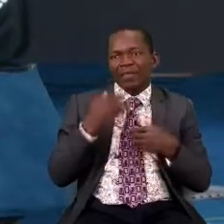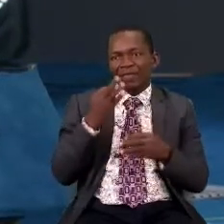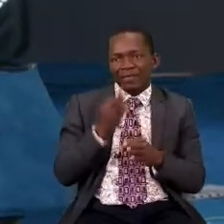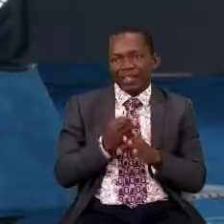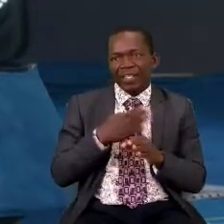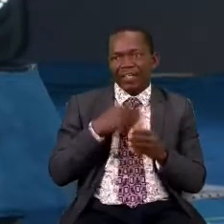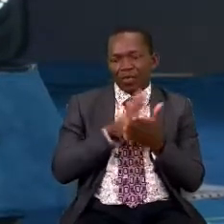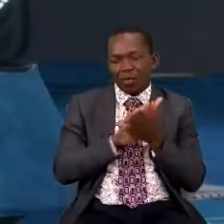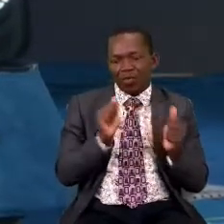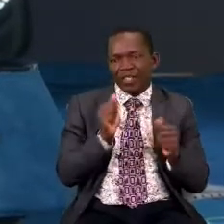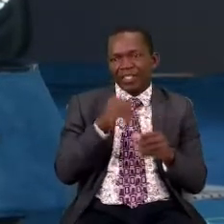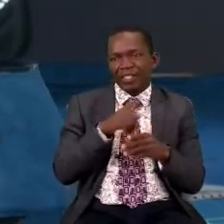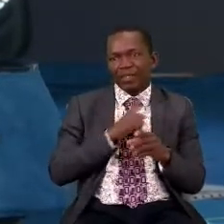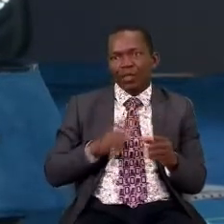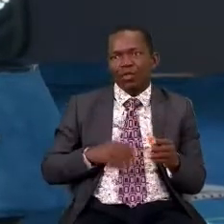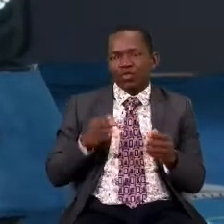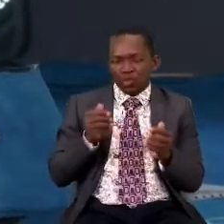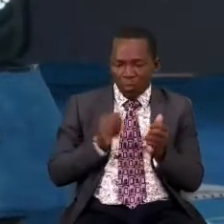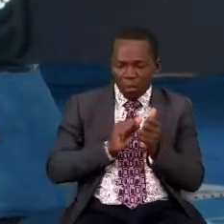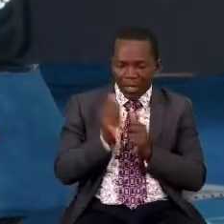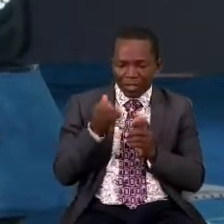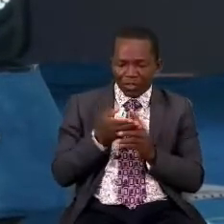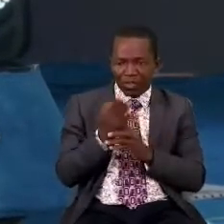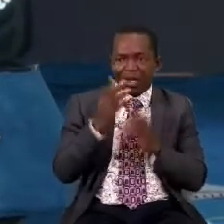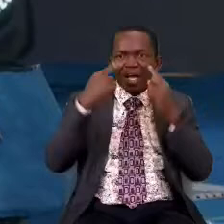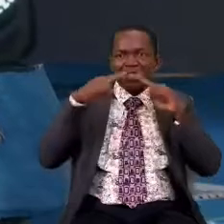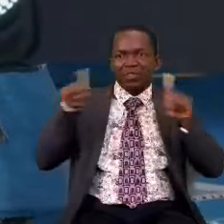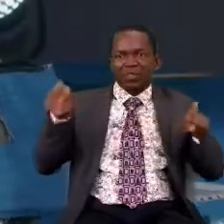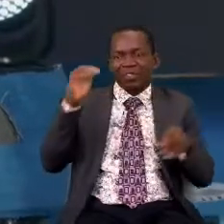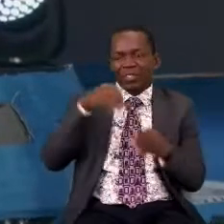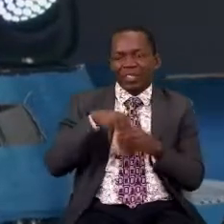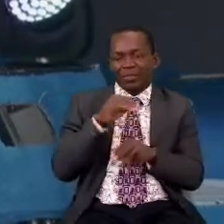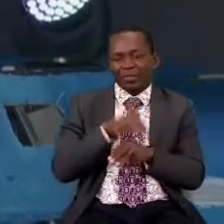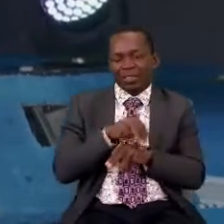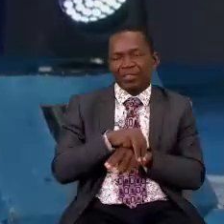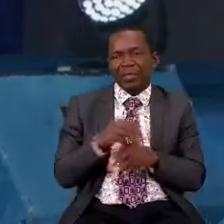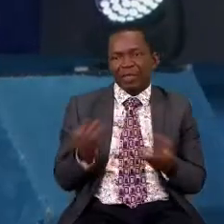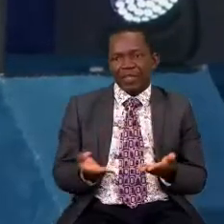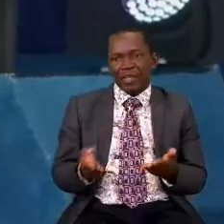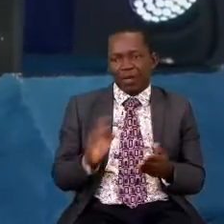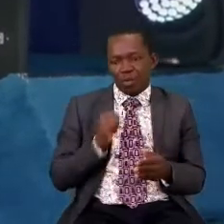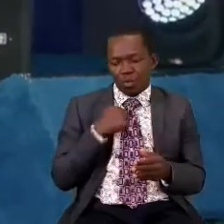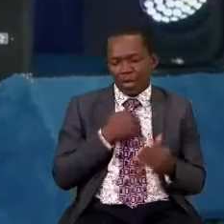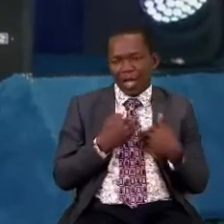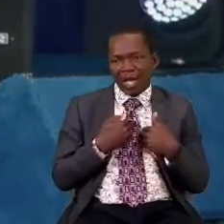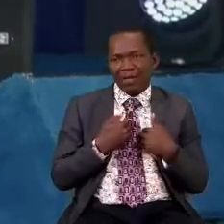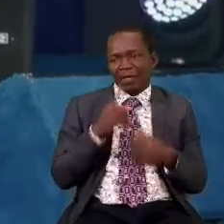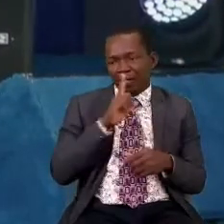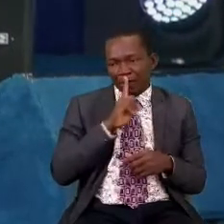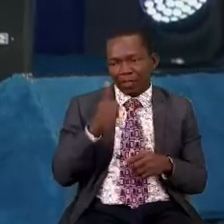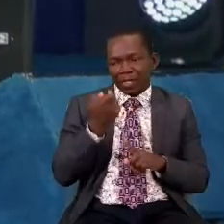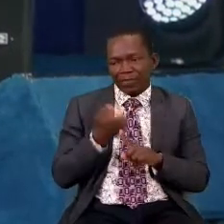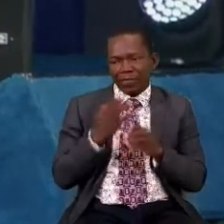have assurance from God, divine assurance for fulfillment in ministry. Joshua